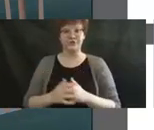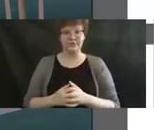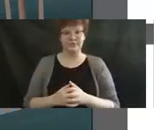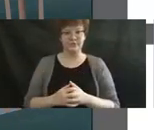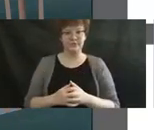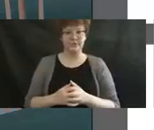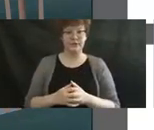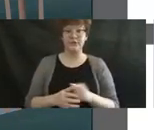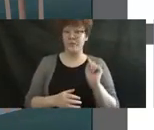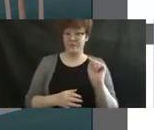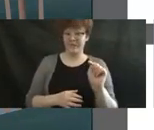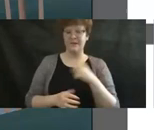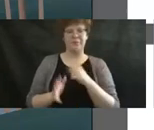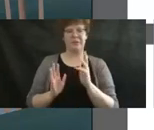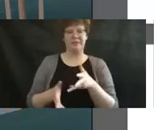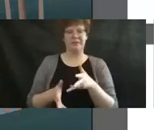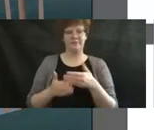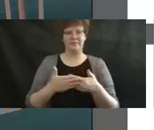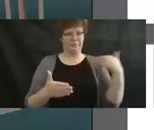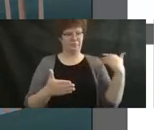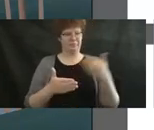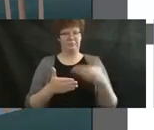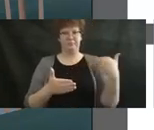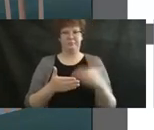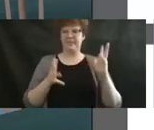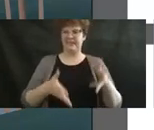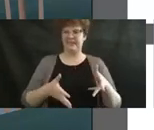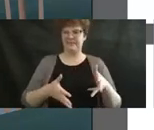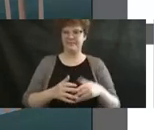going to leave them alone. Okay.